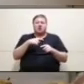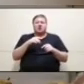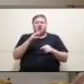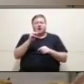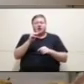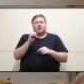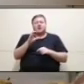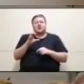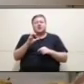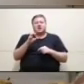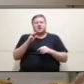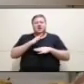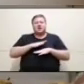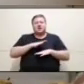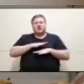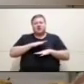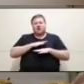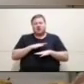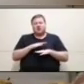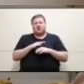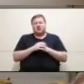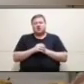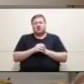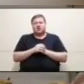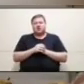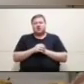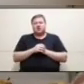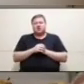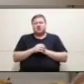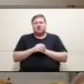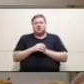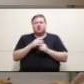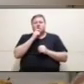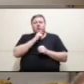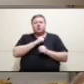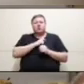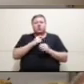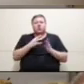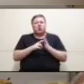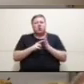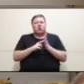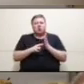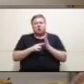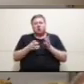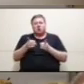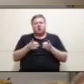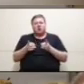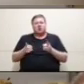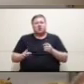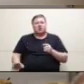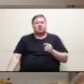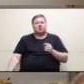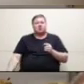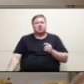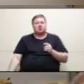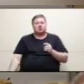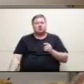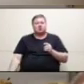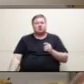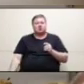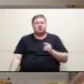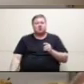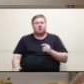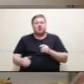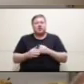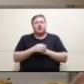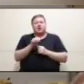that they've seen it and they're happy that it's a true record of what we're dealing with. The other issue is the